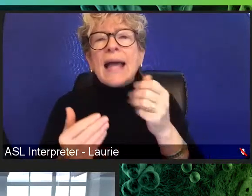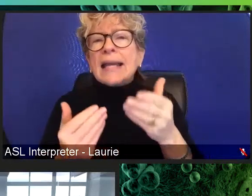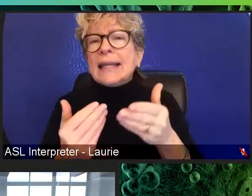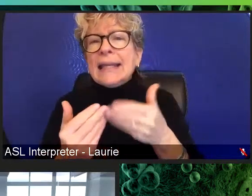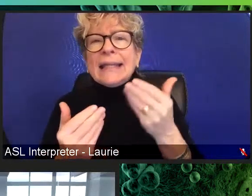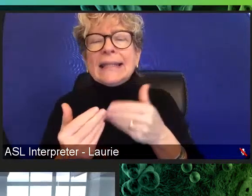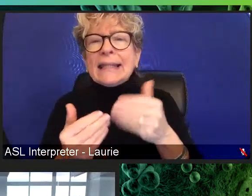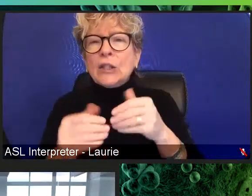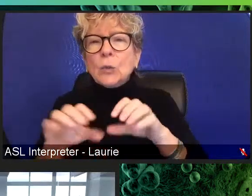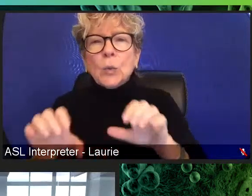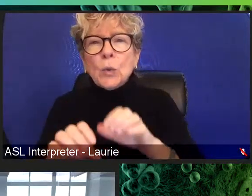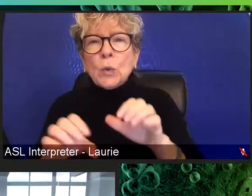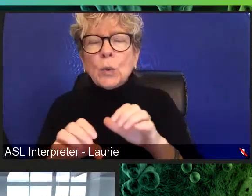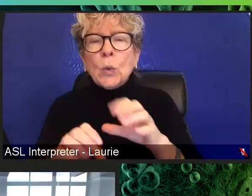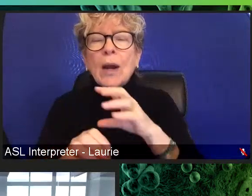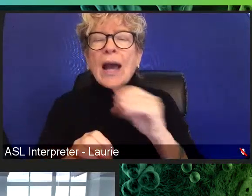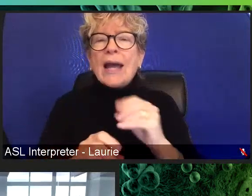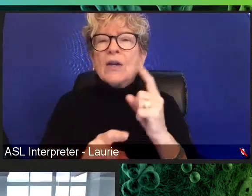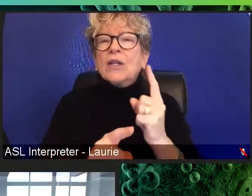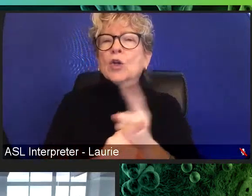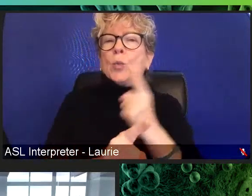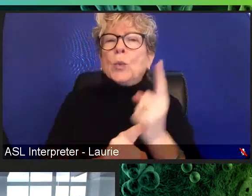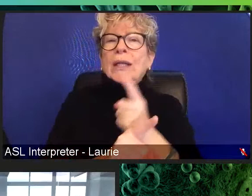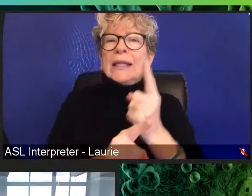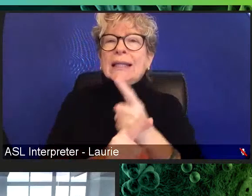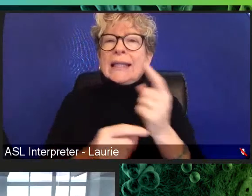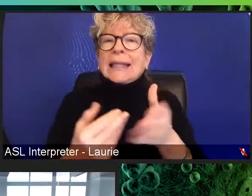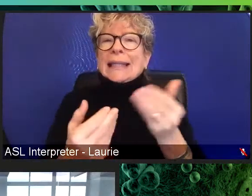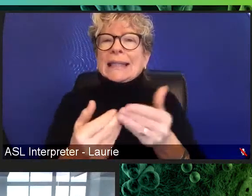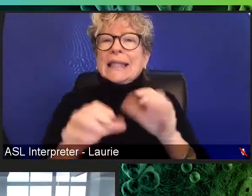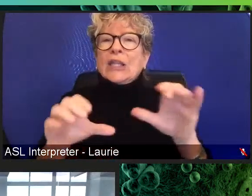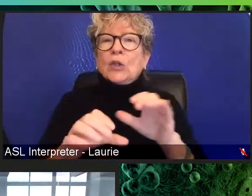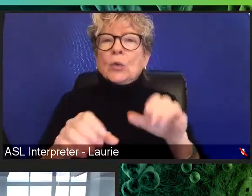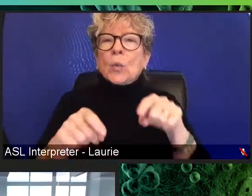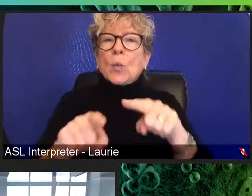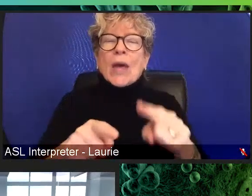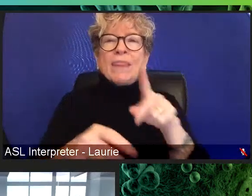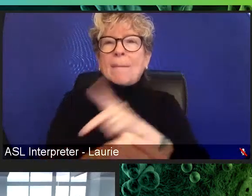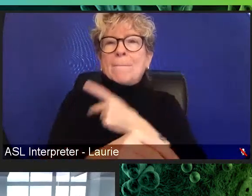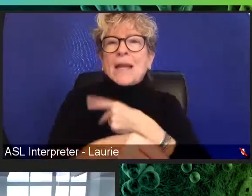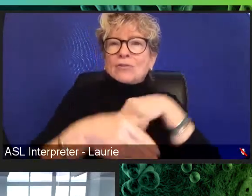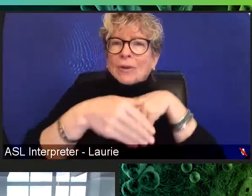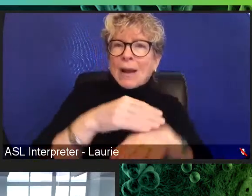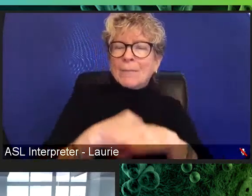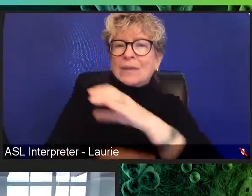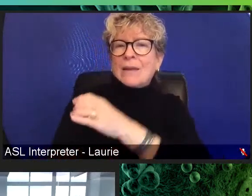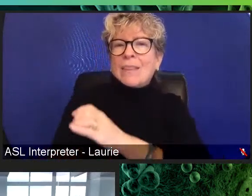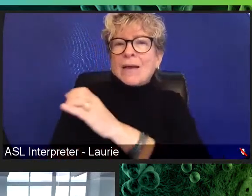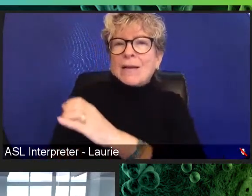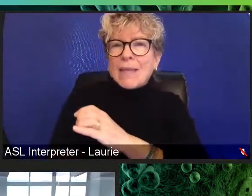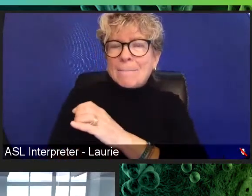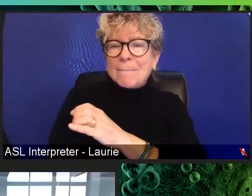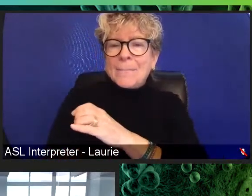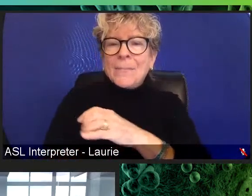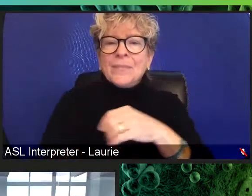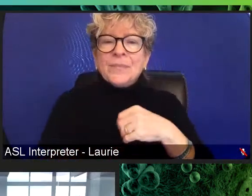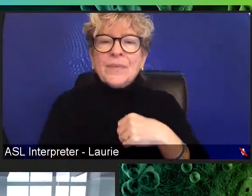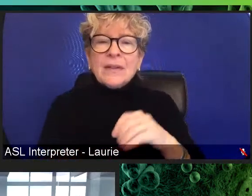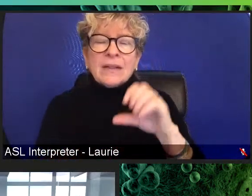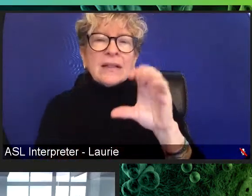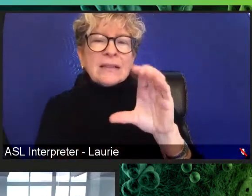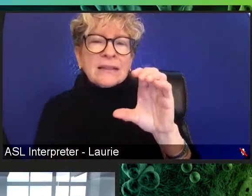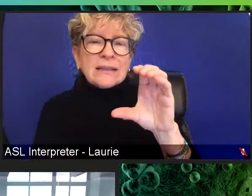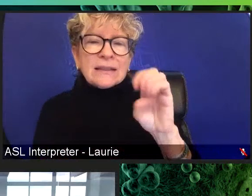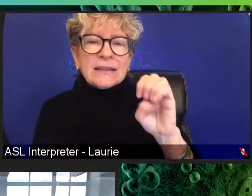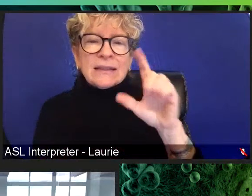already routinely collected in the clinic. So being able to detect the presence of DNA released from tumor cells, which we also call cell-free DNA because